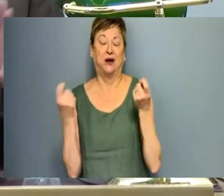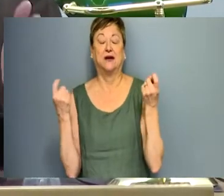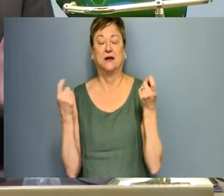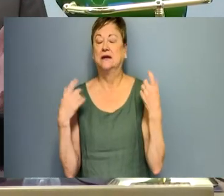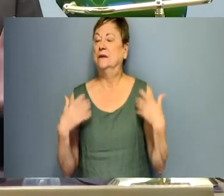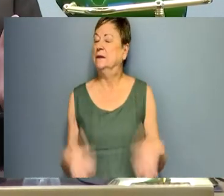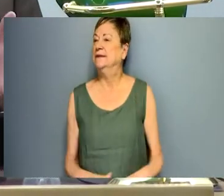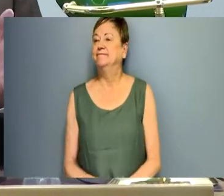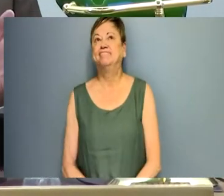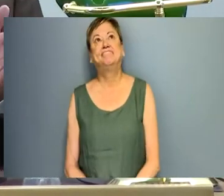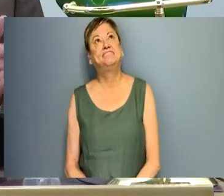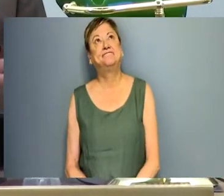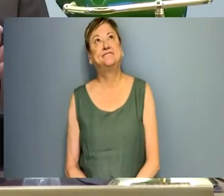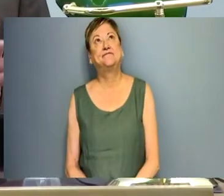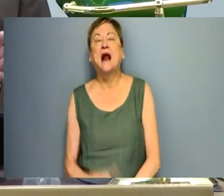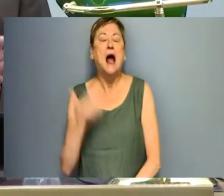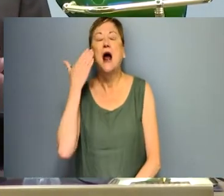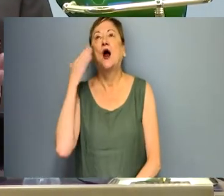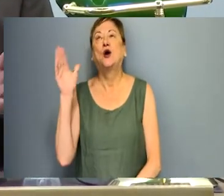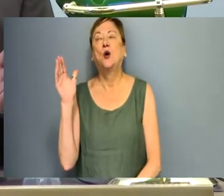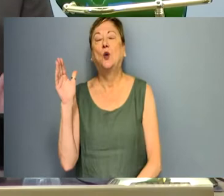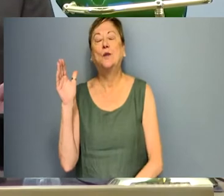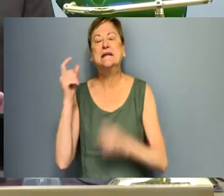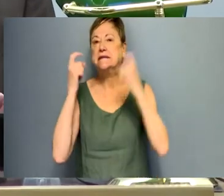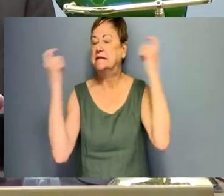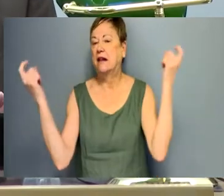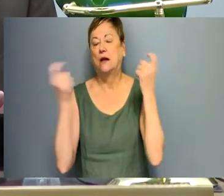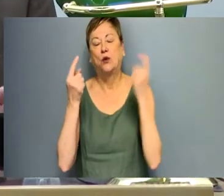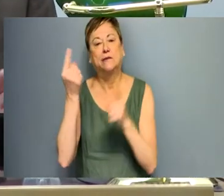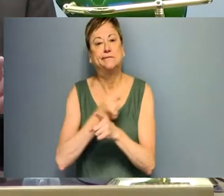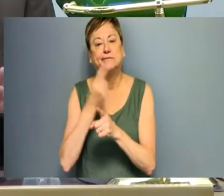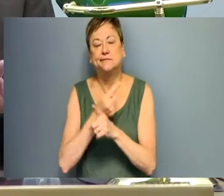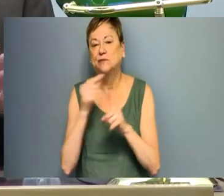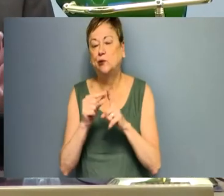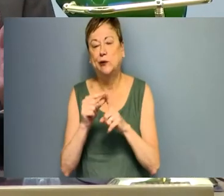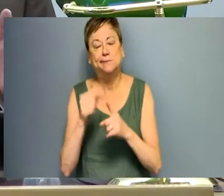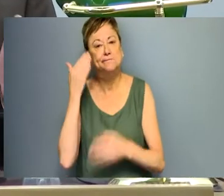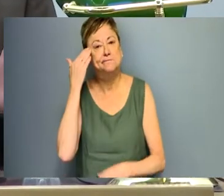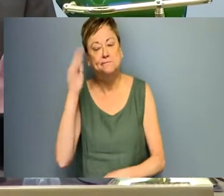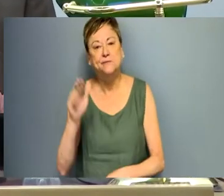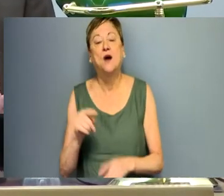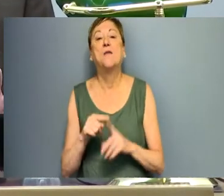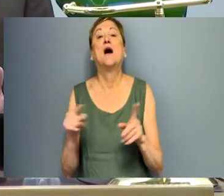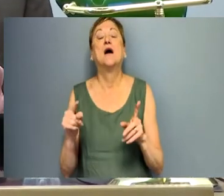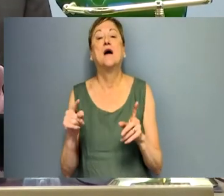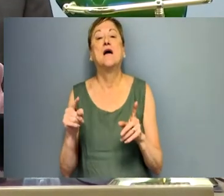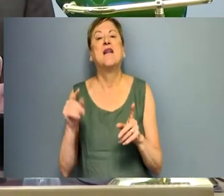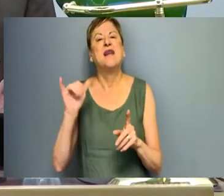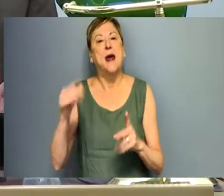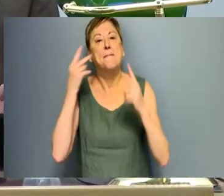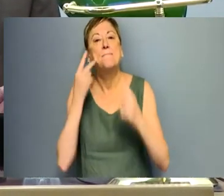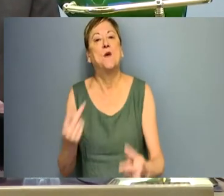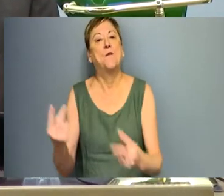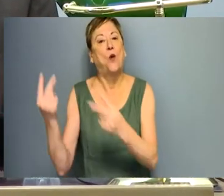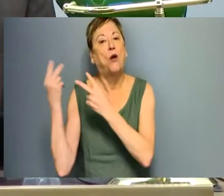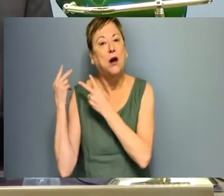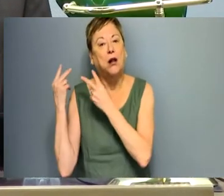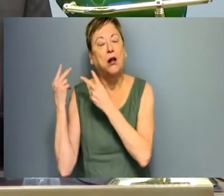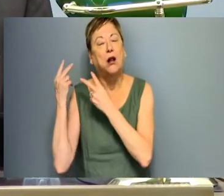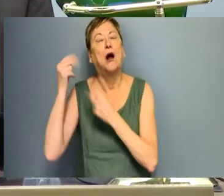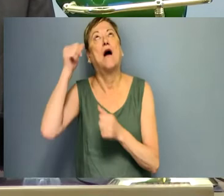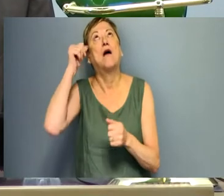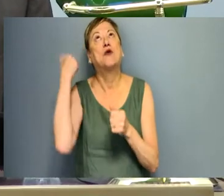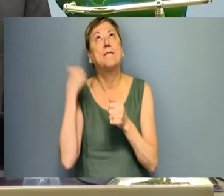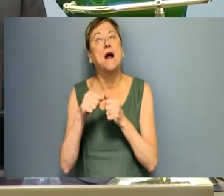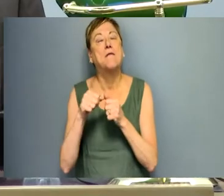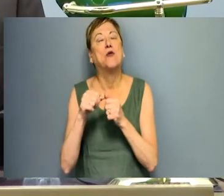don't know if celebrate's the right word to use, but the memorial, remembering the